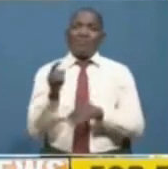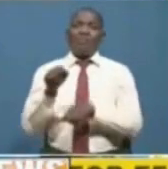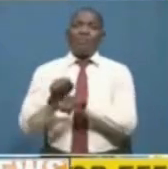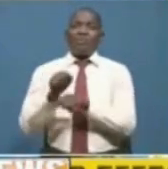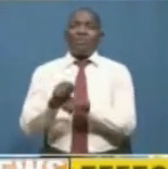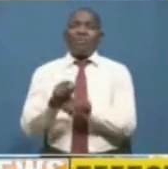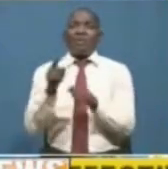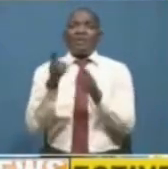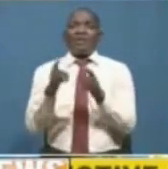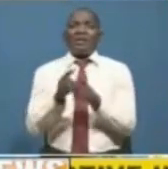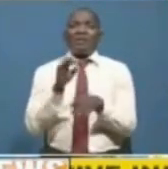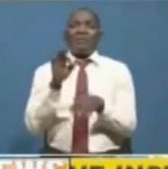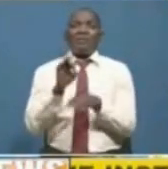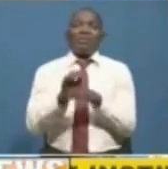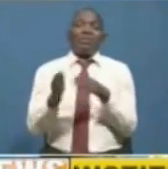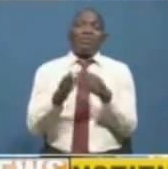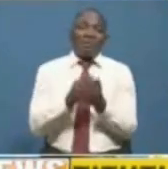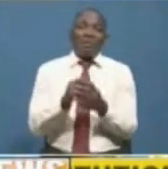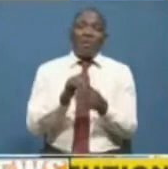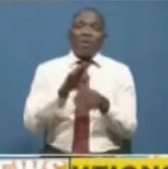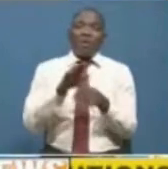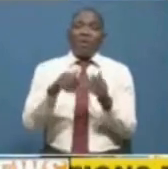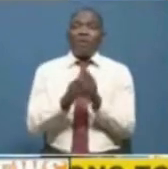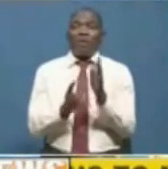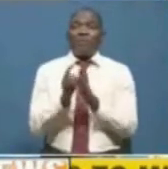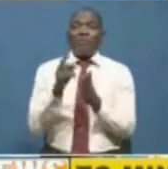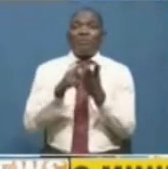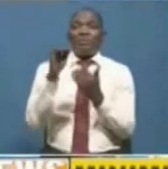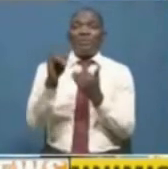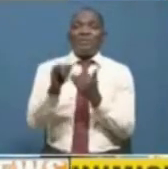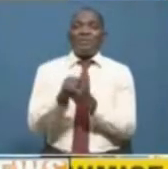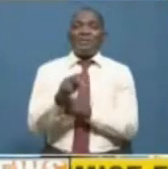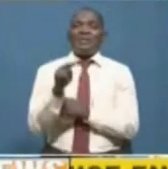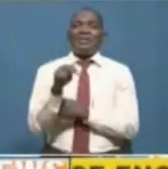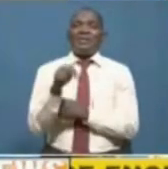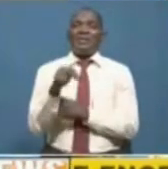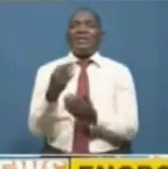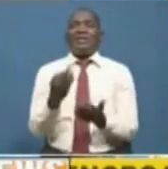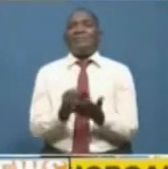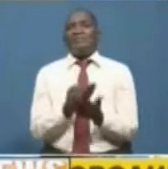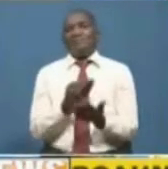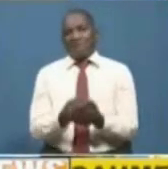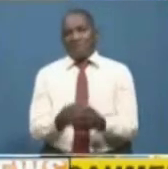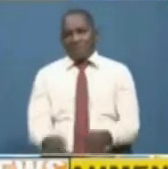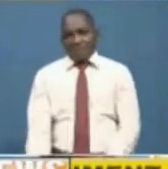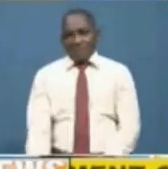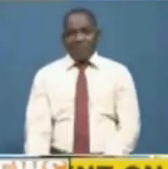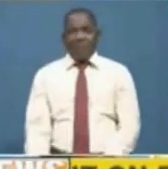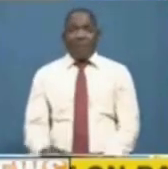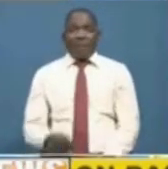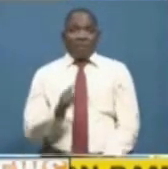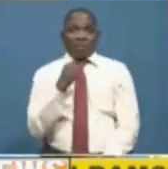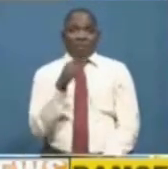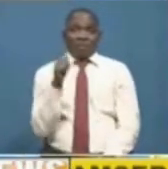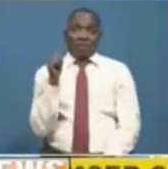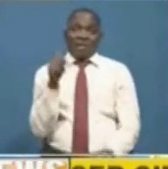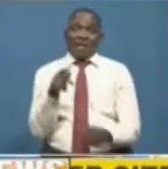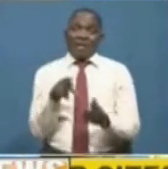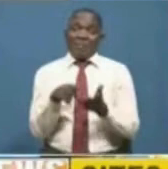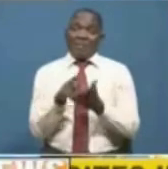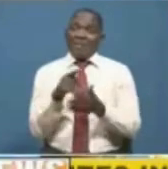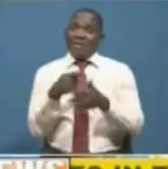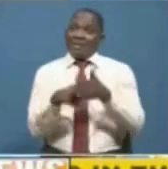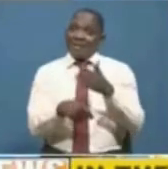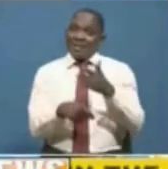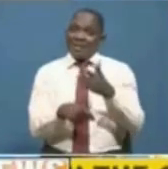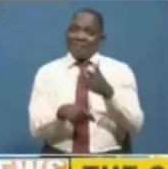1F, and what have you, 100 district, 110 district hospitals and all, will come to naught if there is the